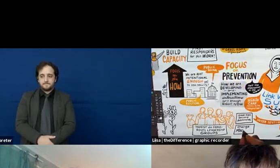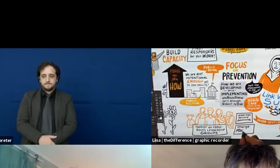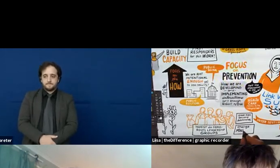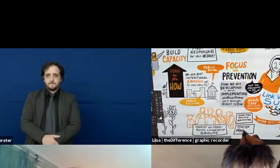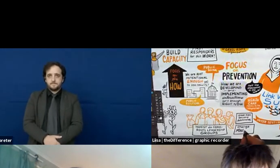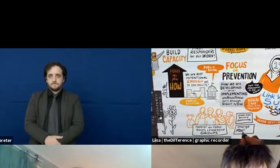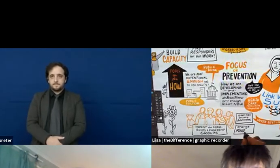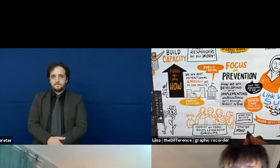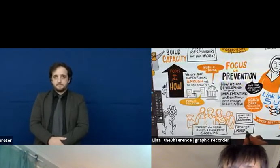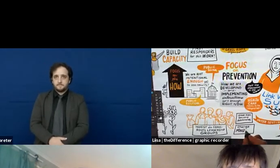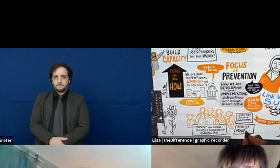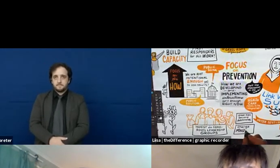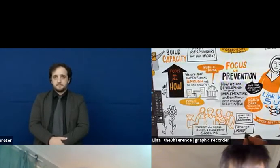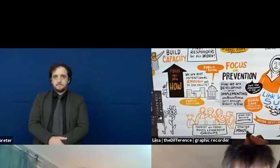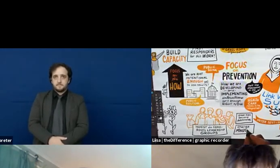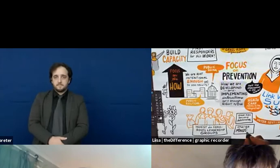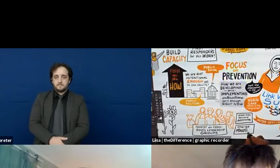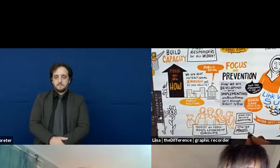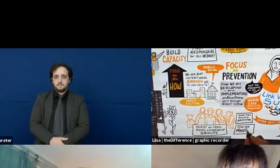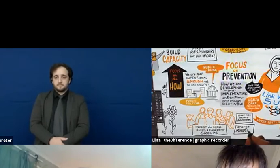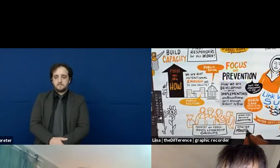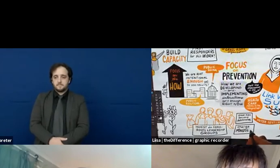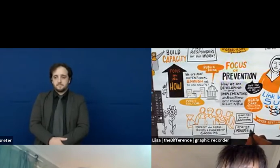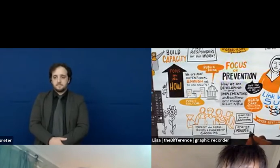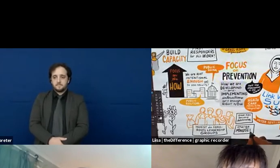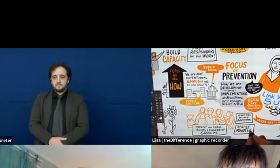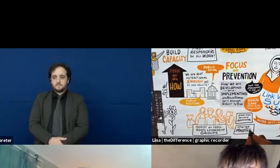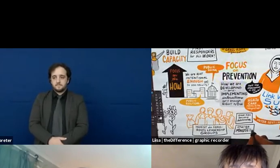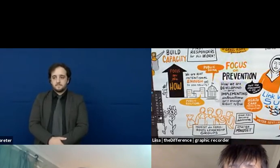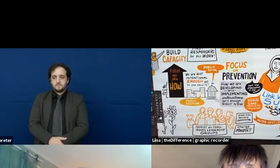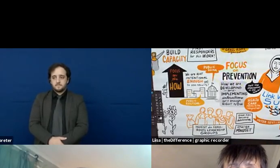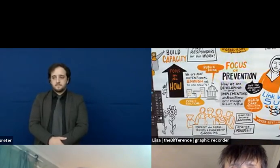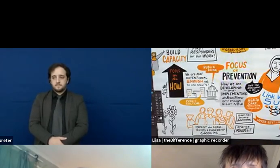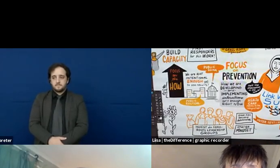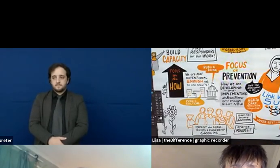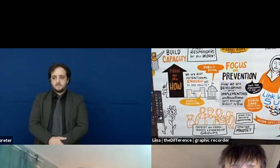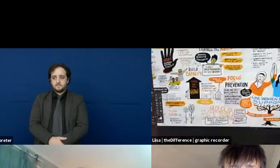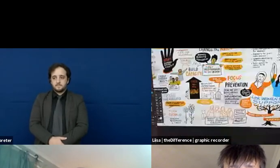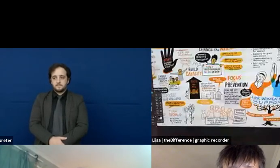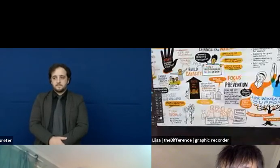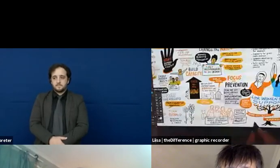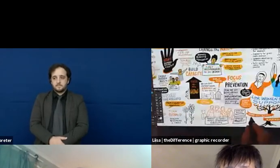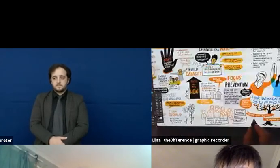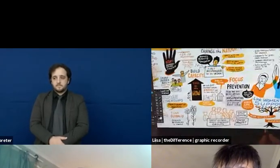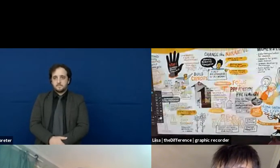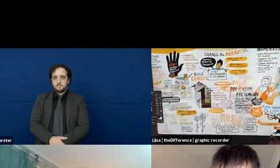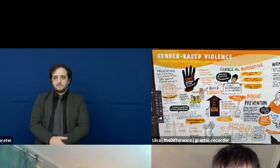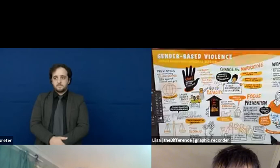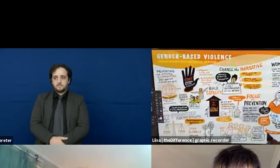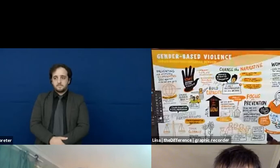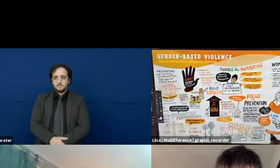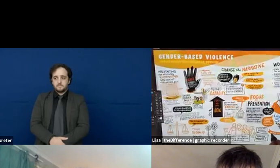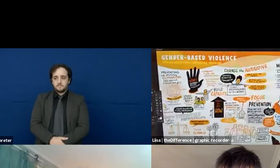we ensure that investments go to the grassroots women organization. Sri has addressed some of